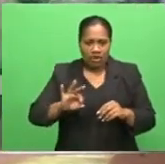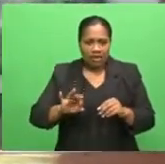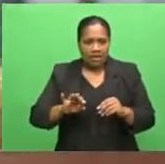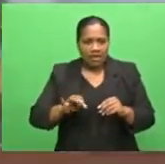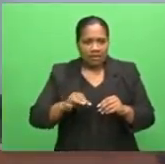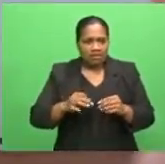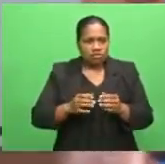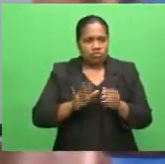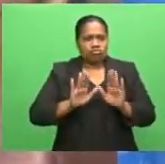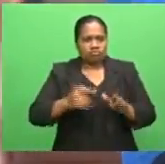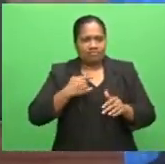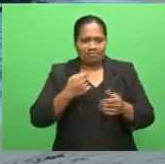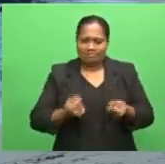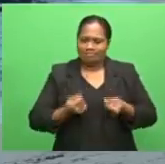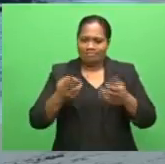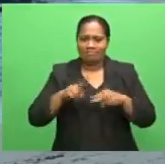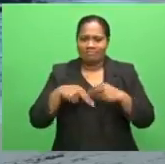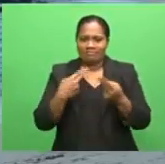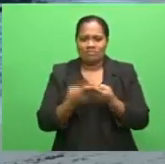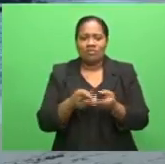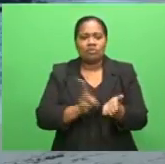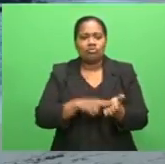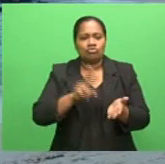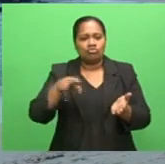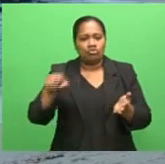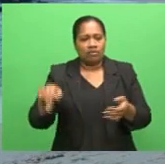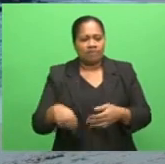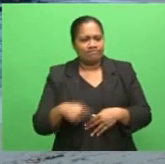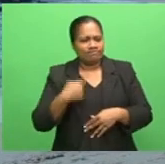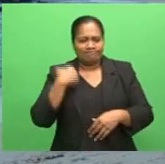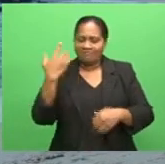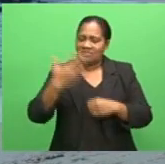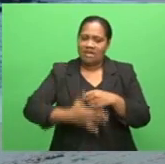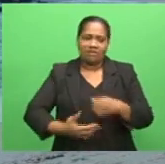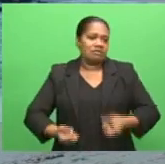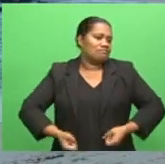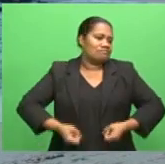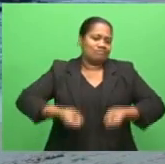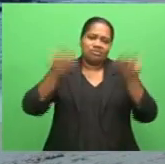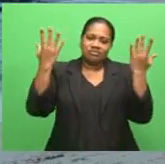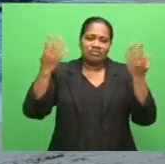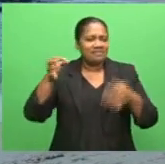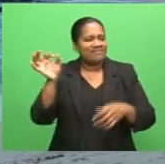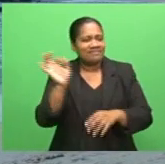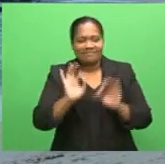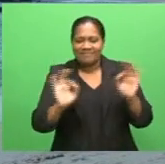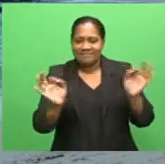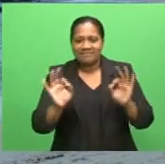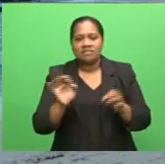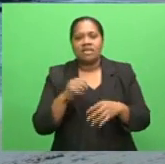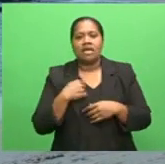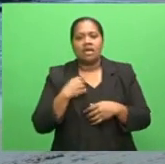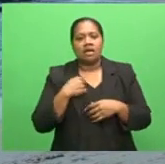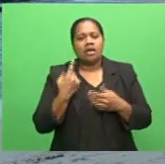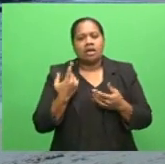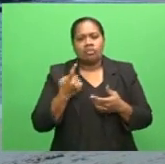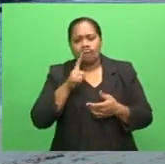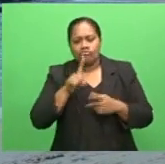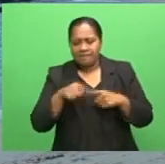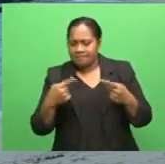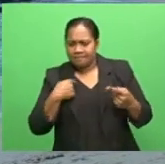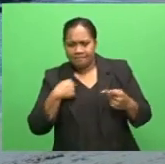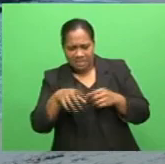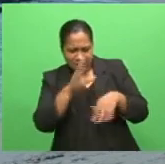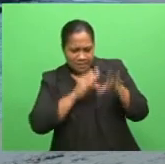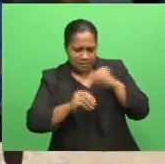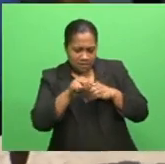Nosori. I never give up, so that's one thing I learned from this pandemic. If worse